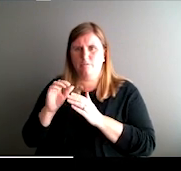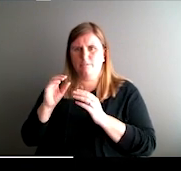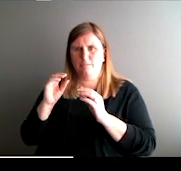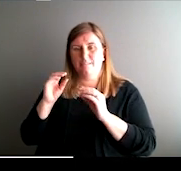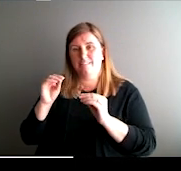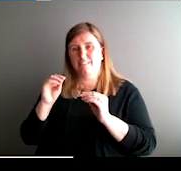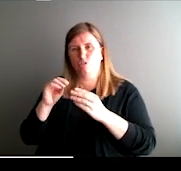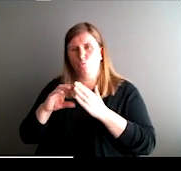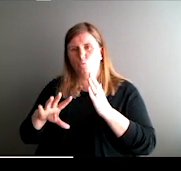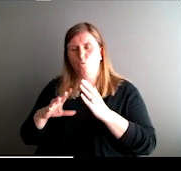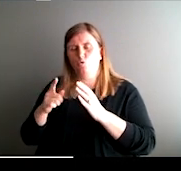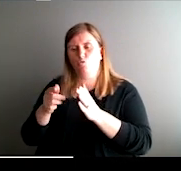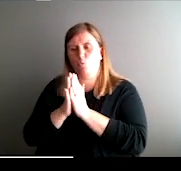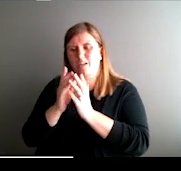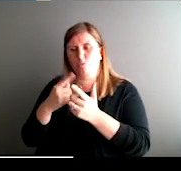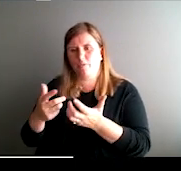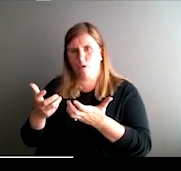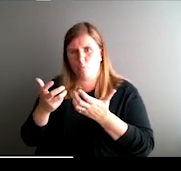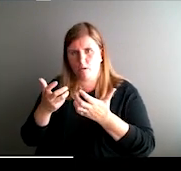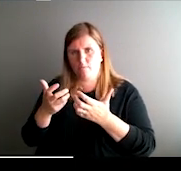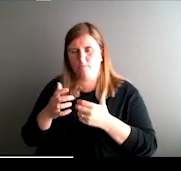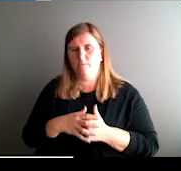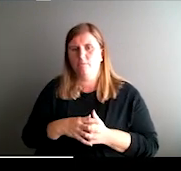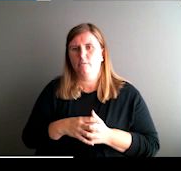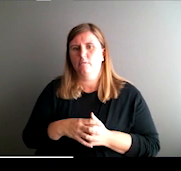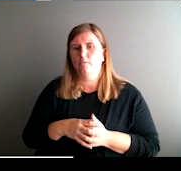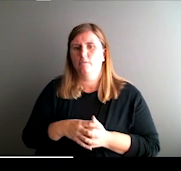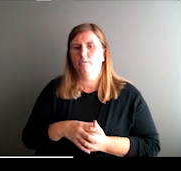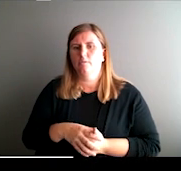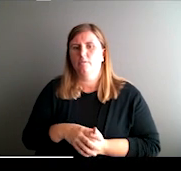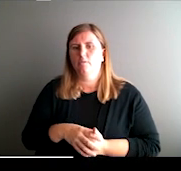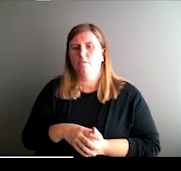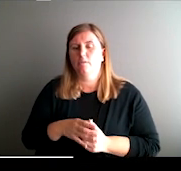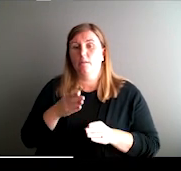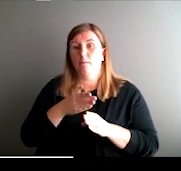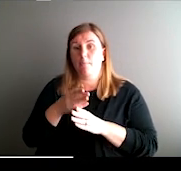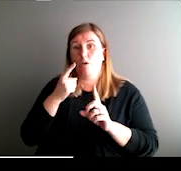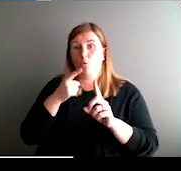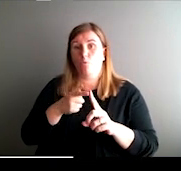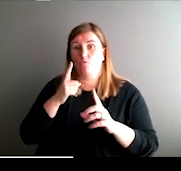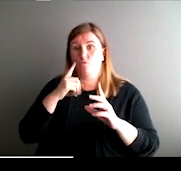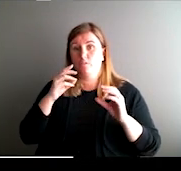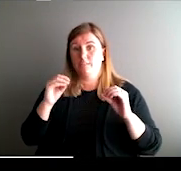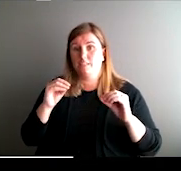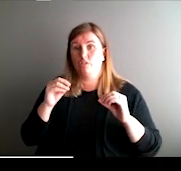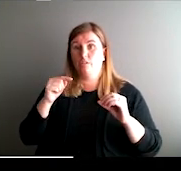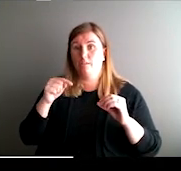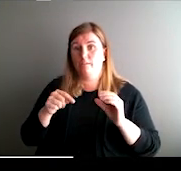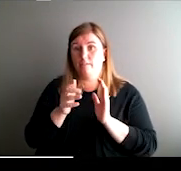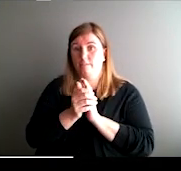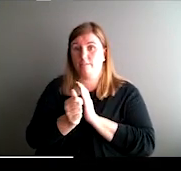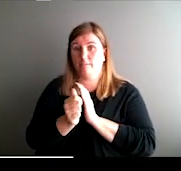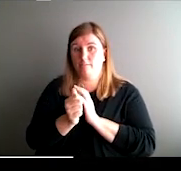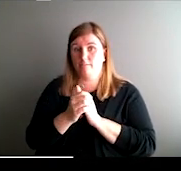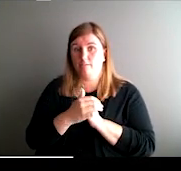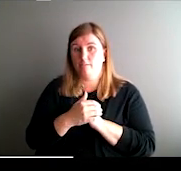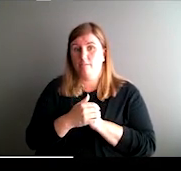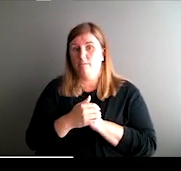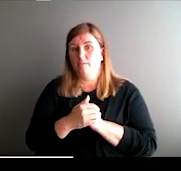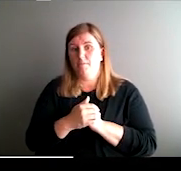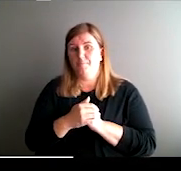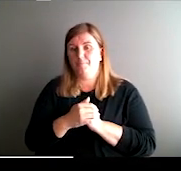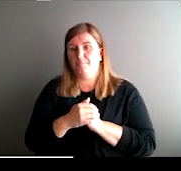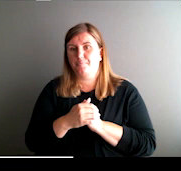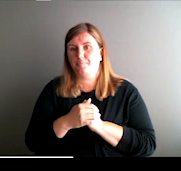students to request what they would like. Your main goals in teaching this skill and teaching students to ask for